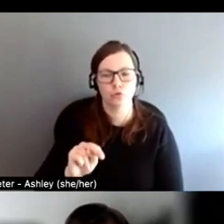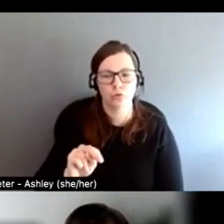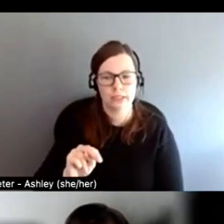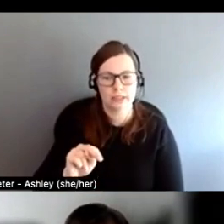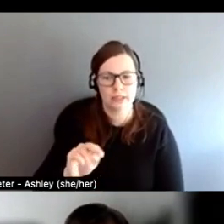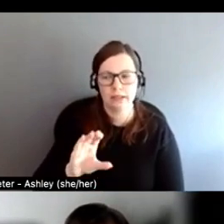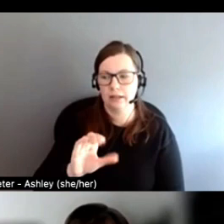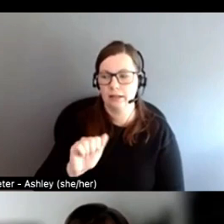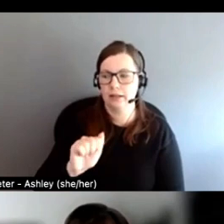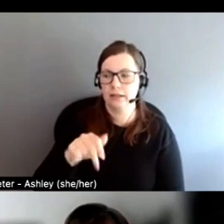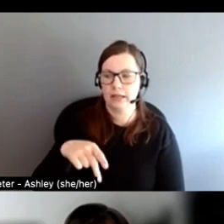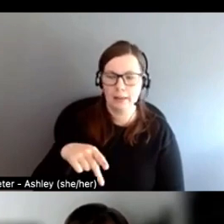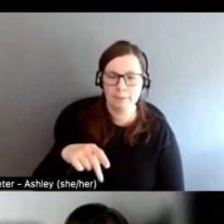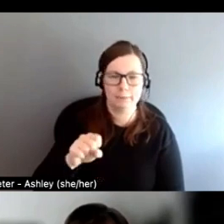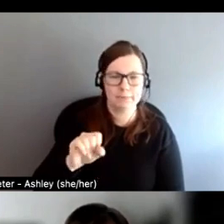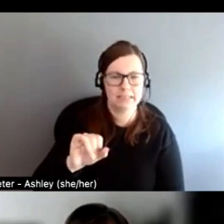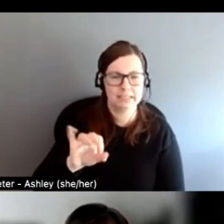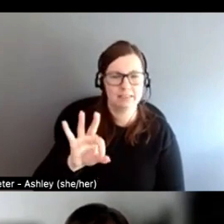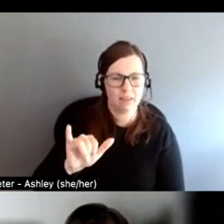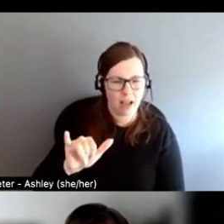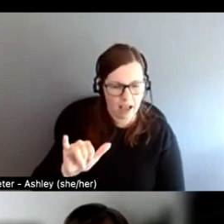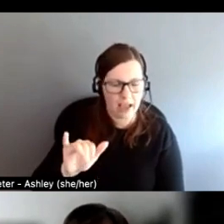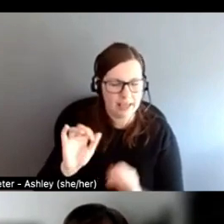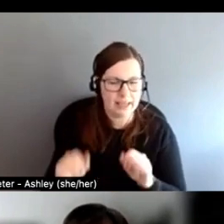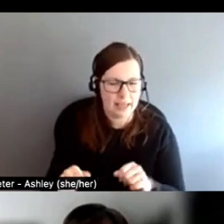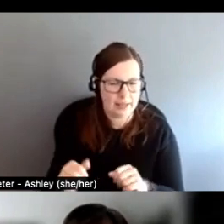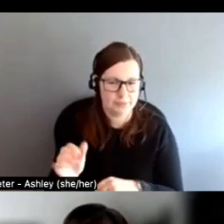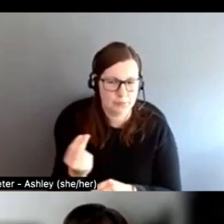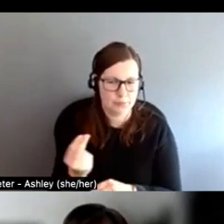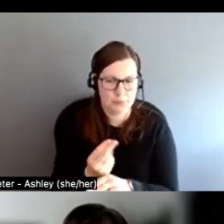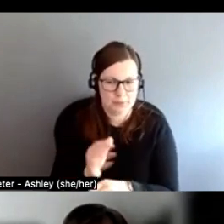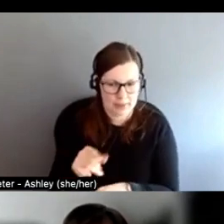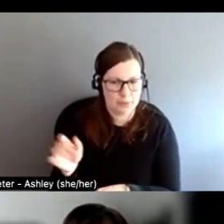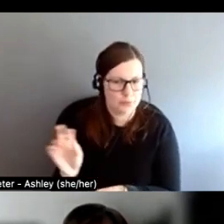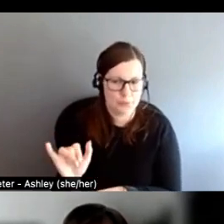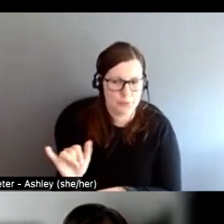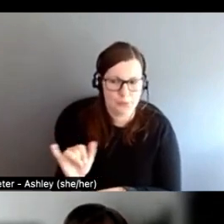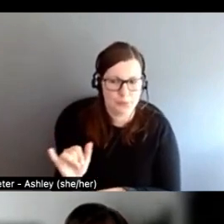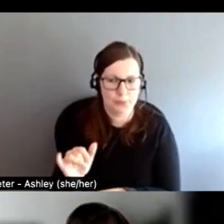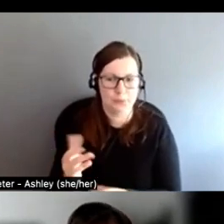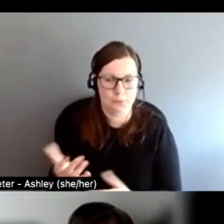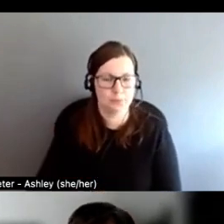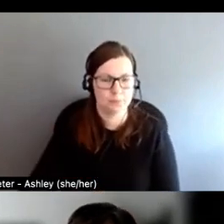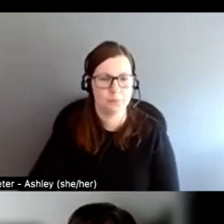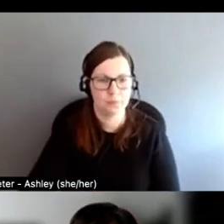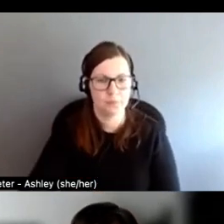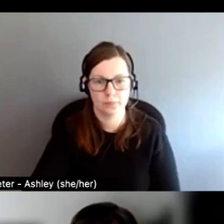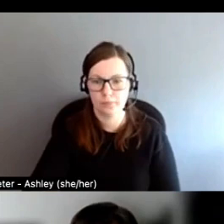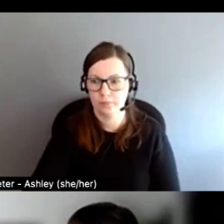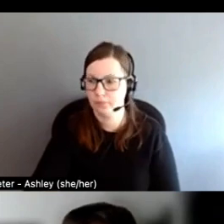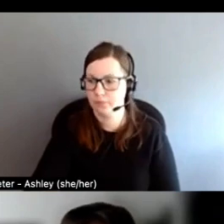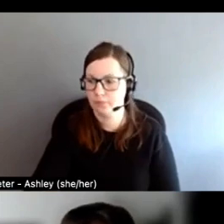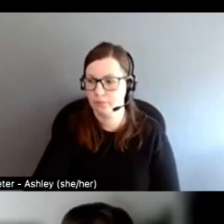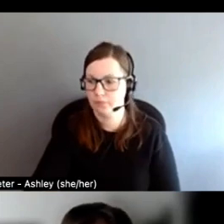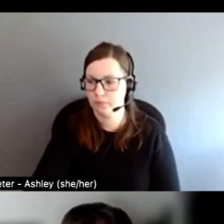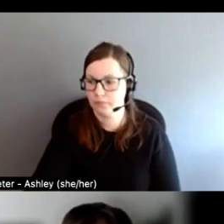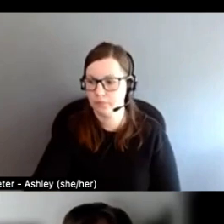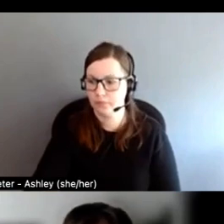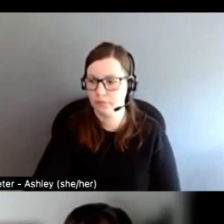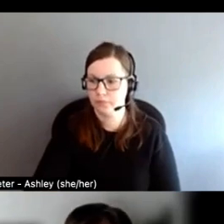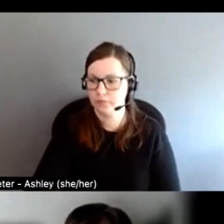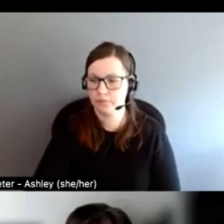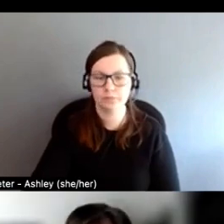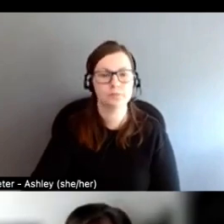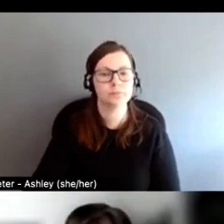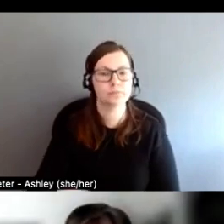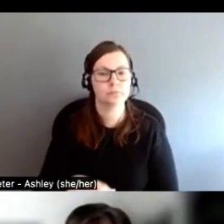open, and you can take the video off and use it any way you want. I think Courtney also is saying that you can